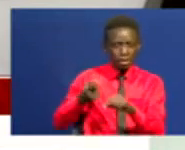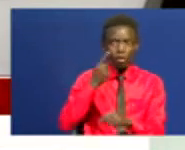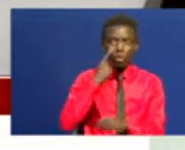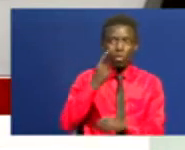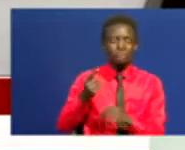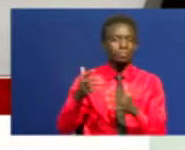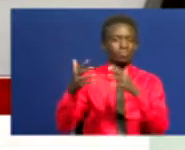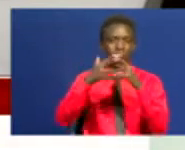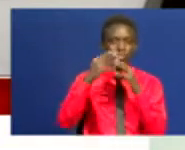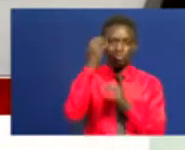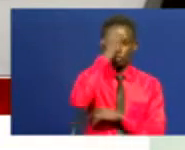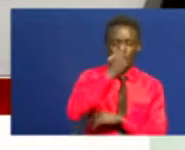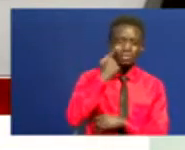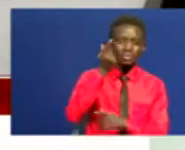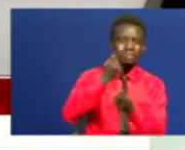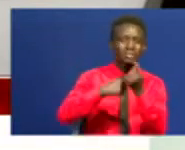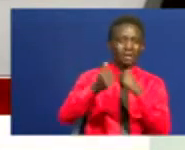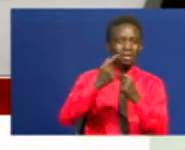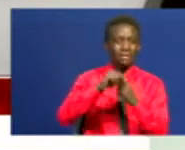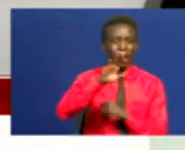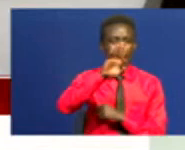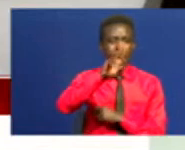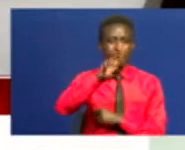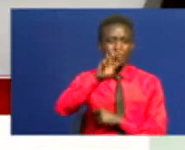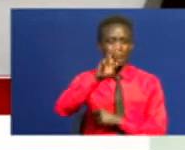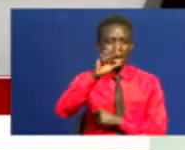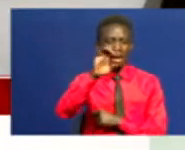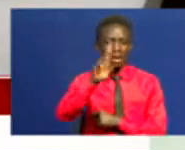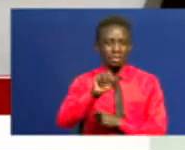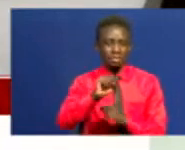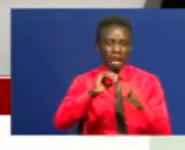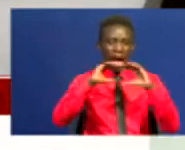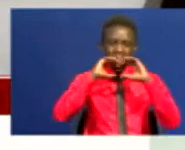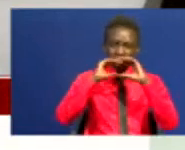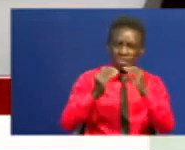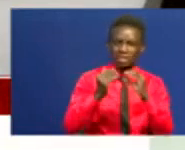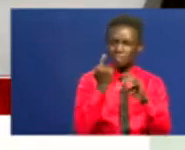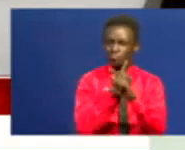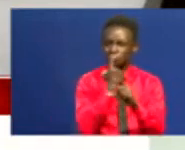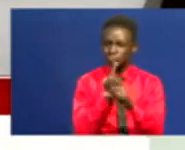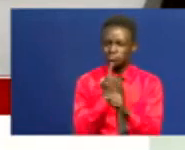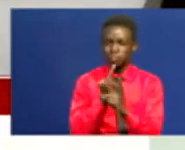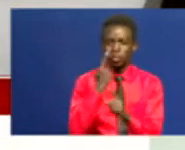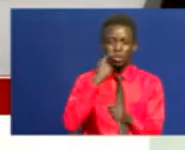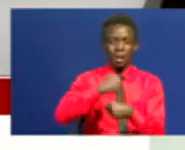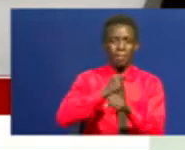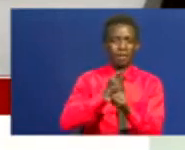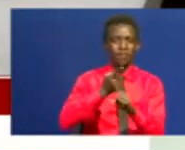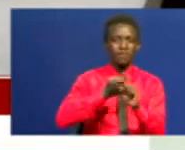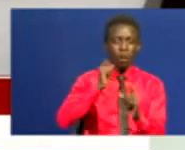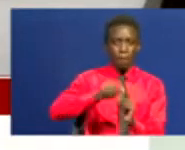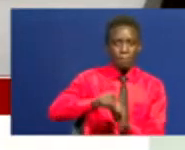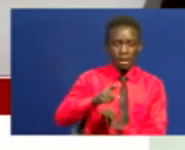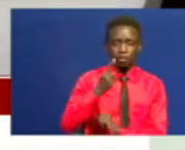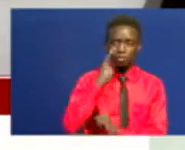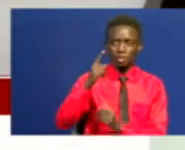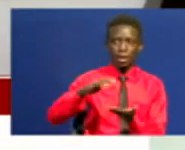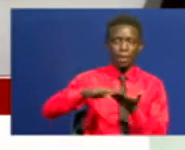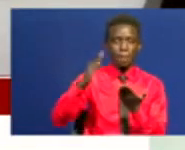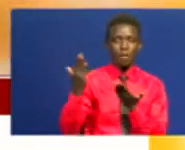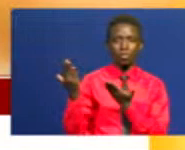tortillas, pies, and other favorite snacks that are made from the plant is on the rise. O'Brien Kimani